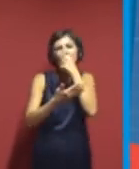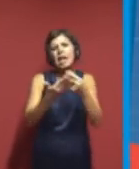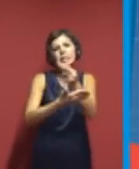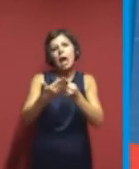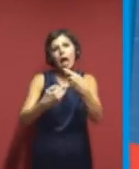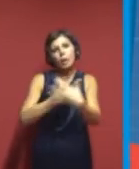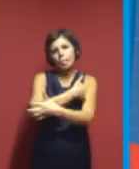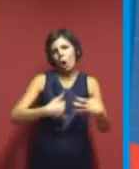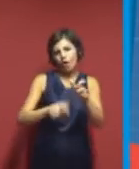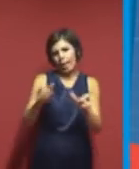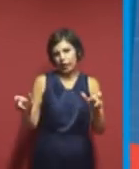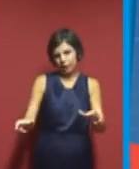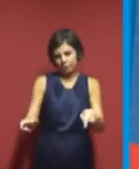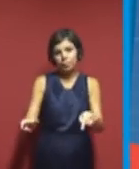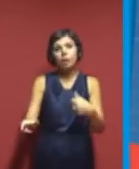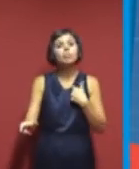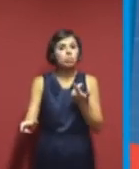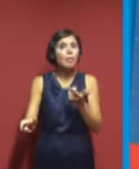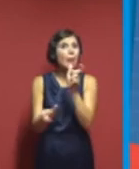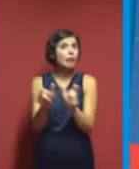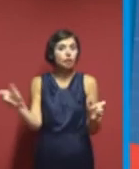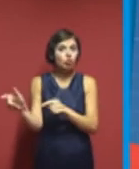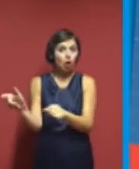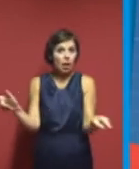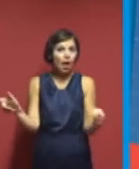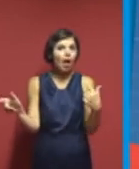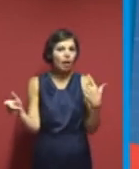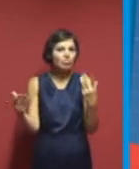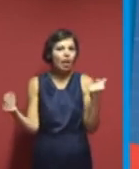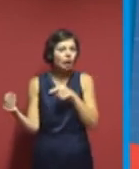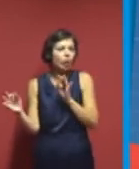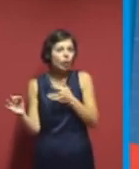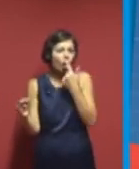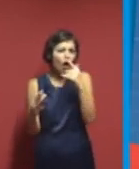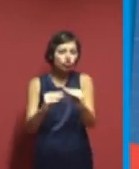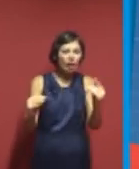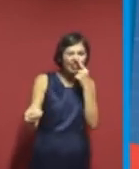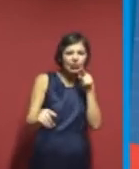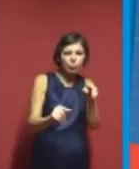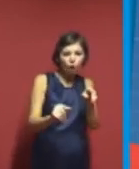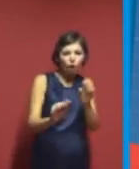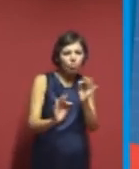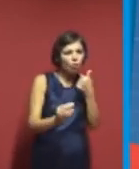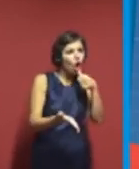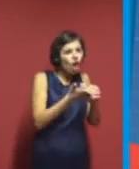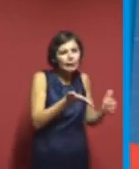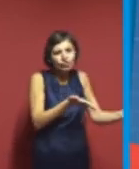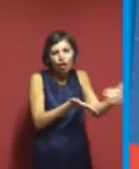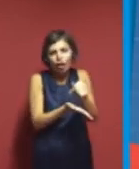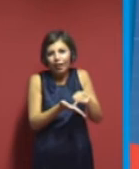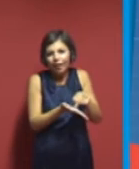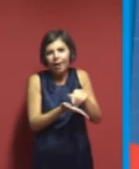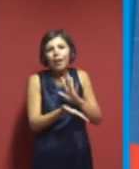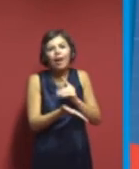are websites about Jugaad and so forth. So what you see here is basically an Italian-style cappuccino maker. It's a